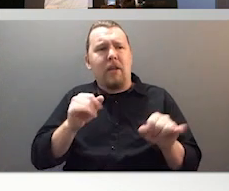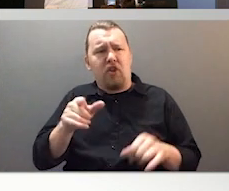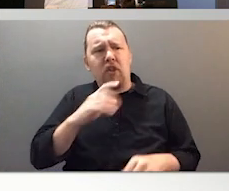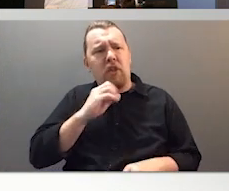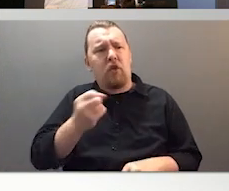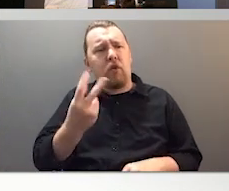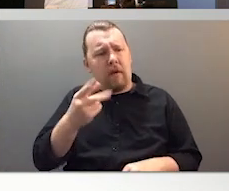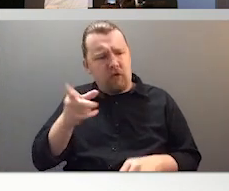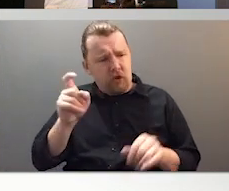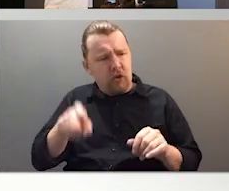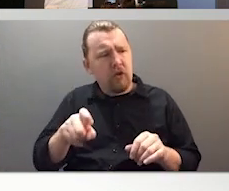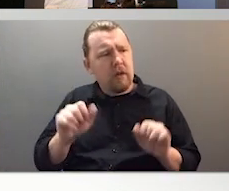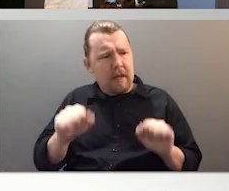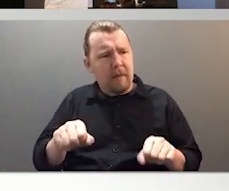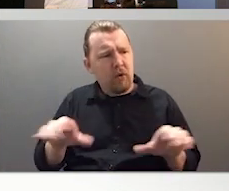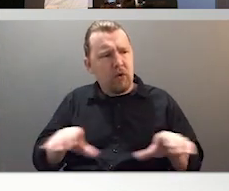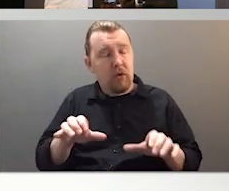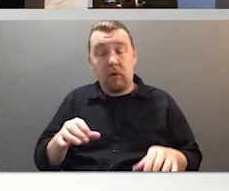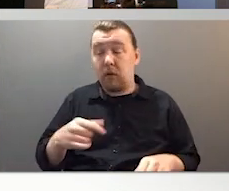said, okay,